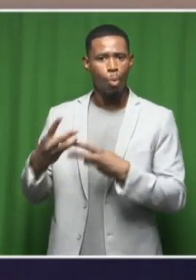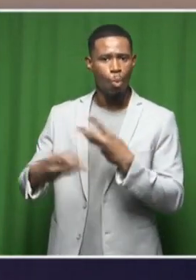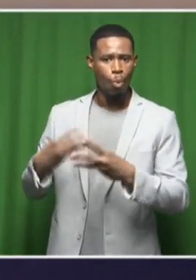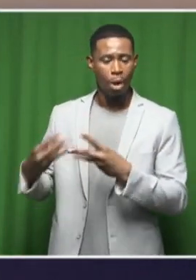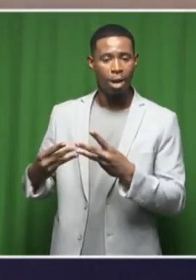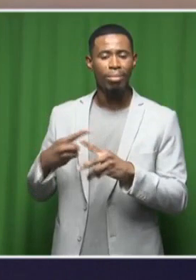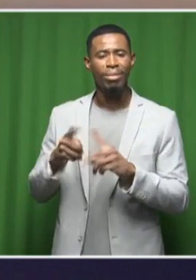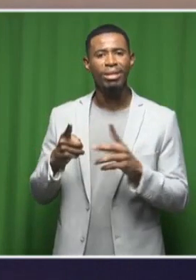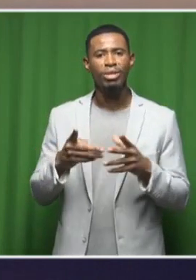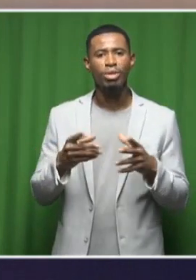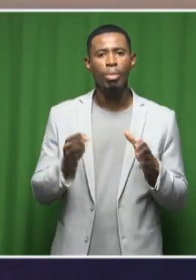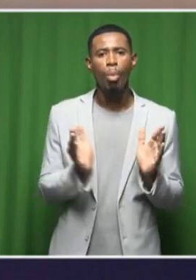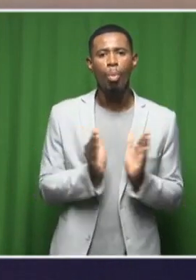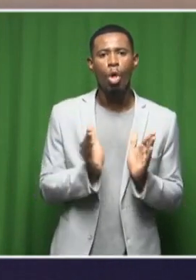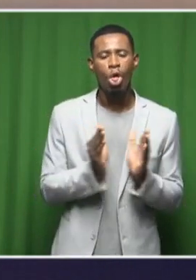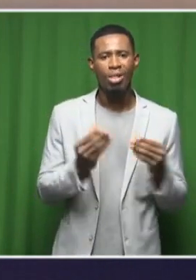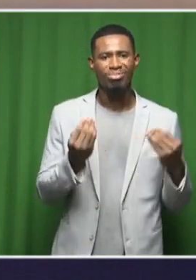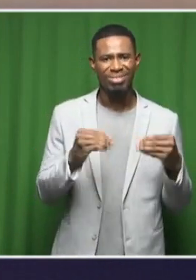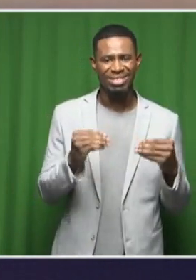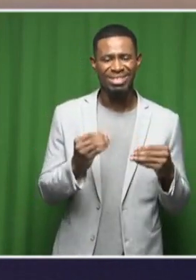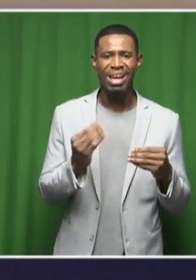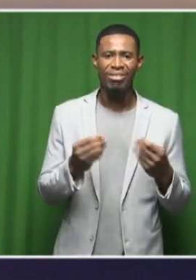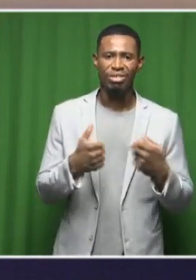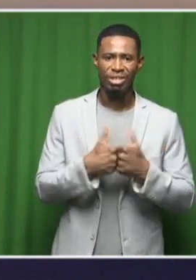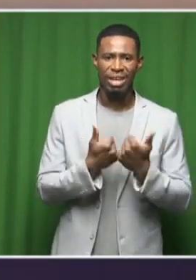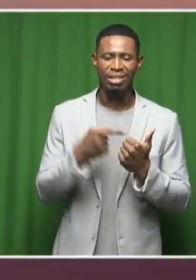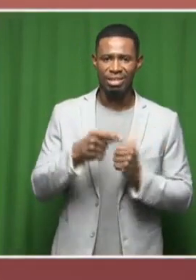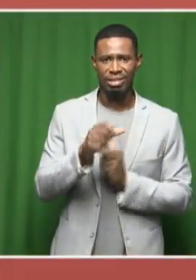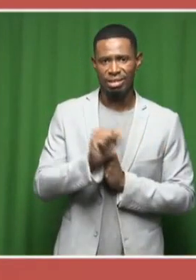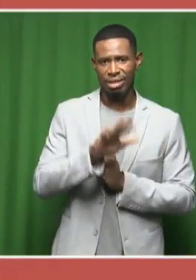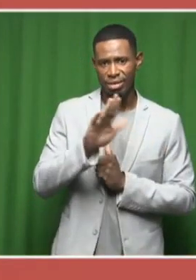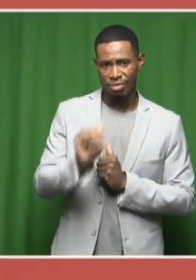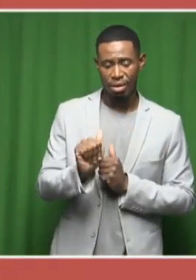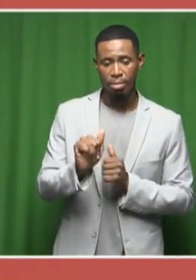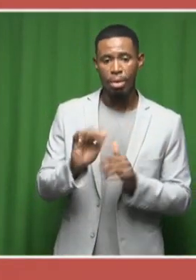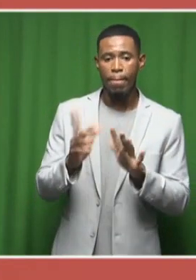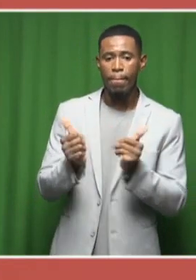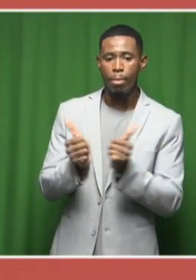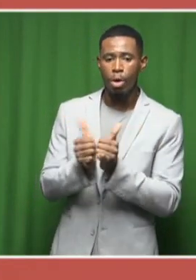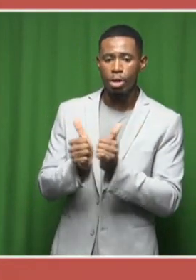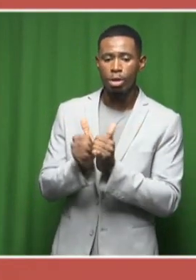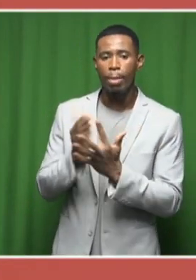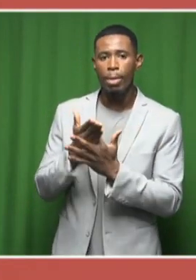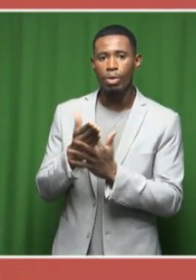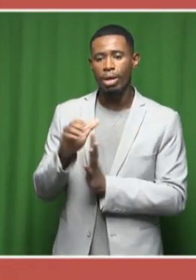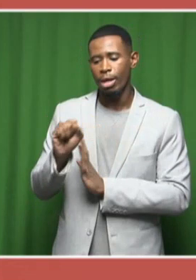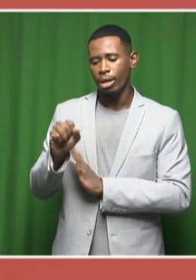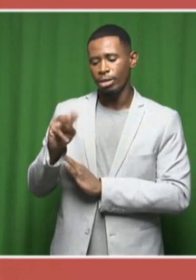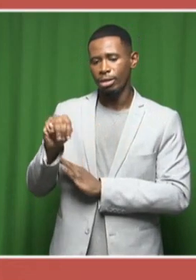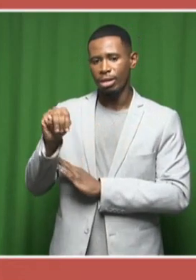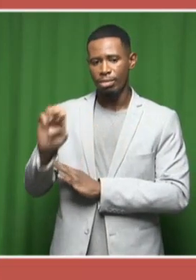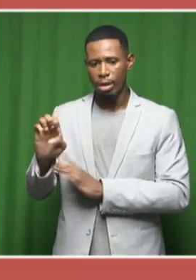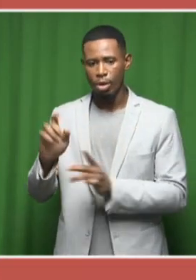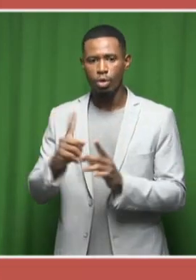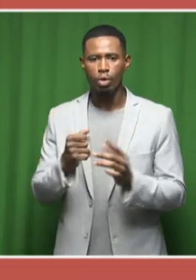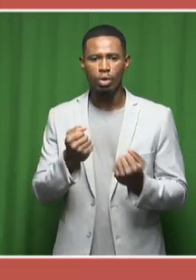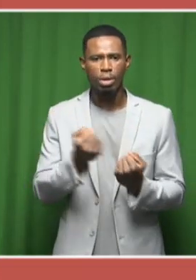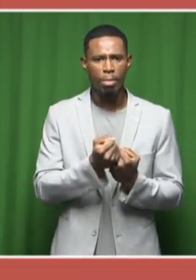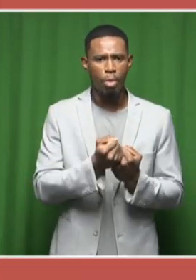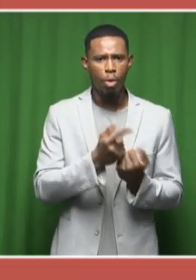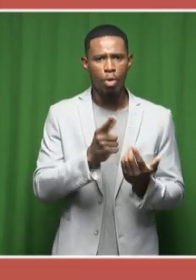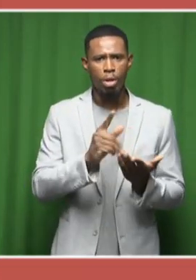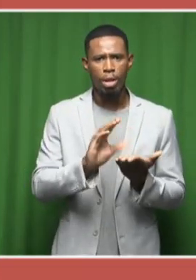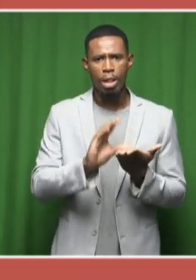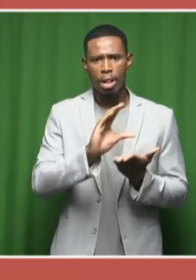face a number of challenges in South Africa. Partnerships between SMEs and support lenders aim to